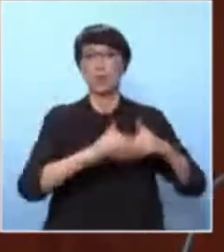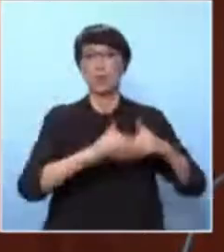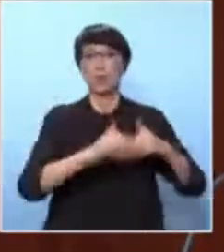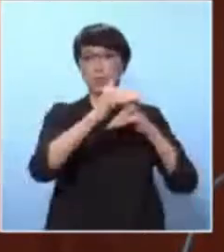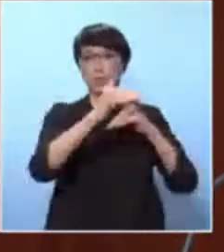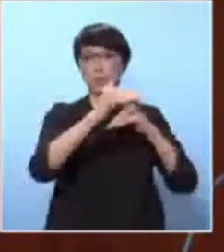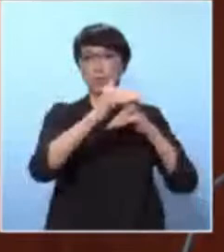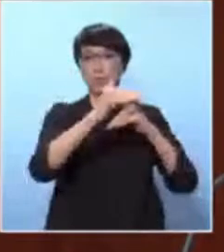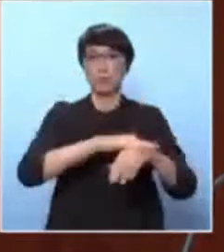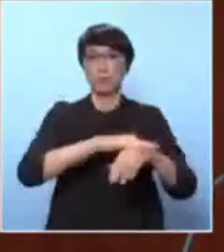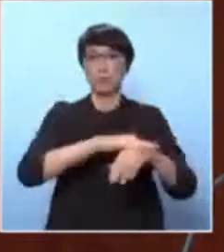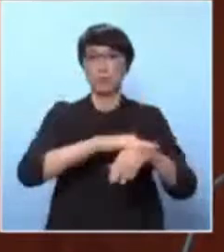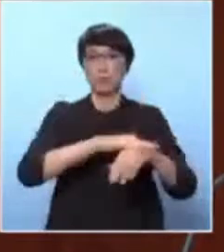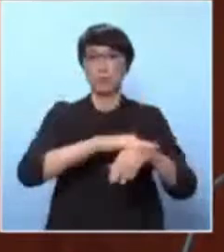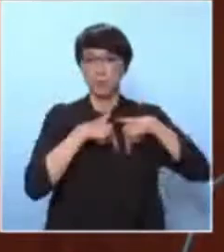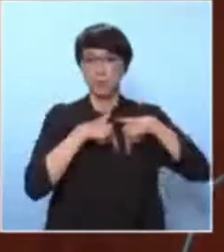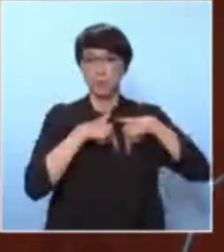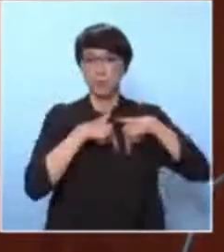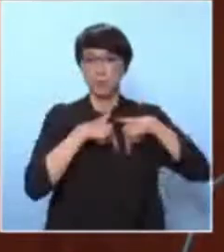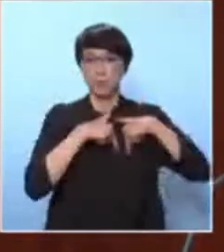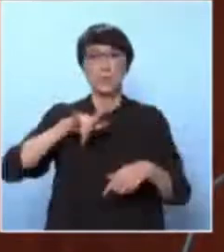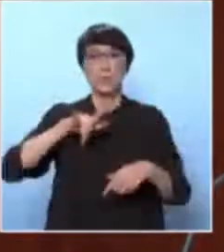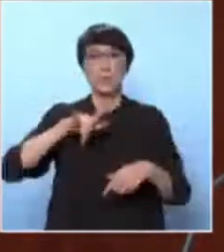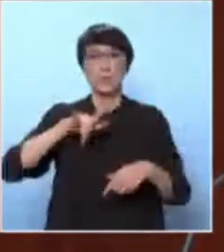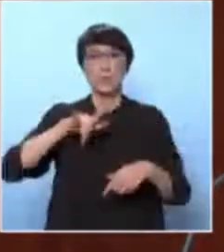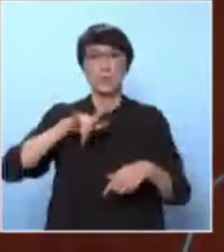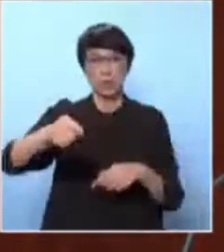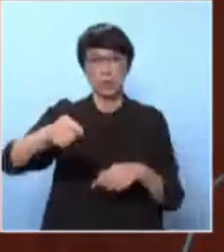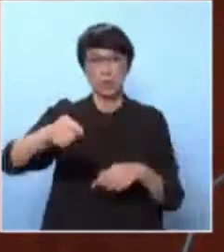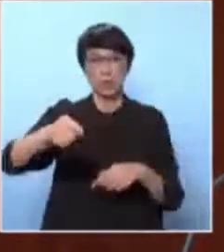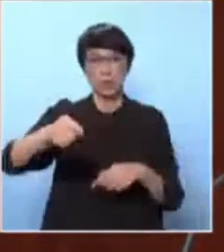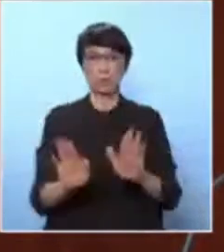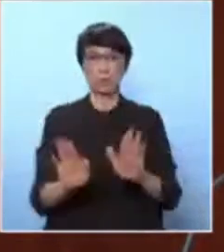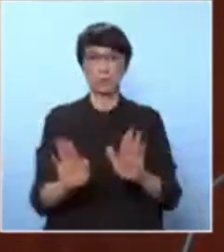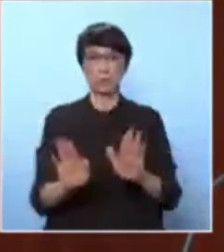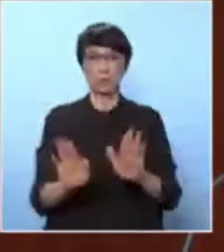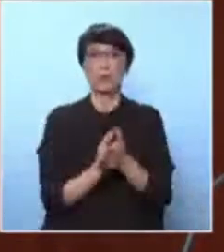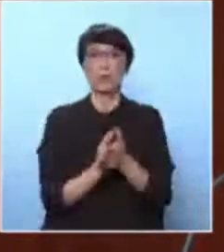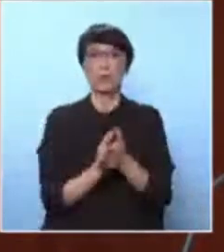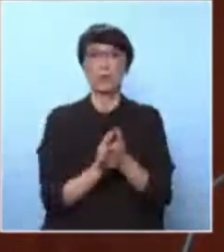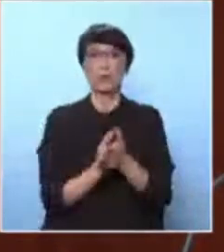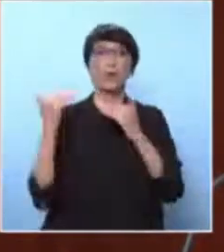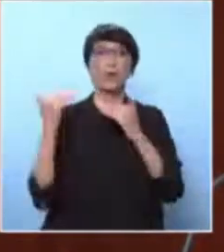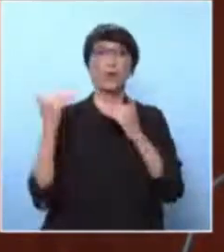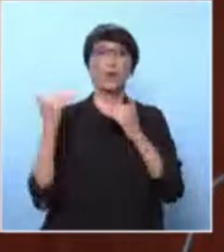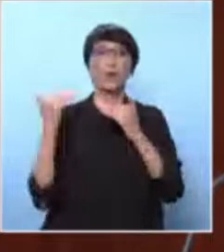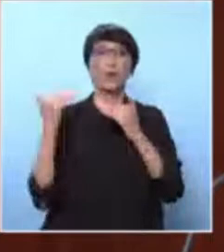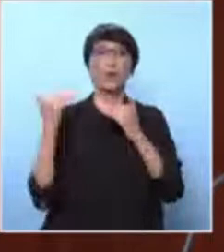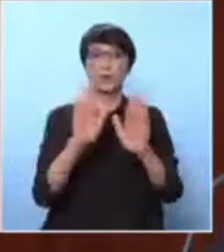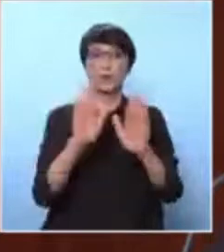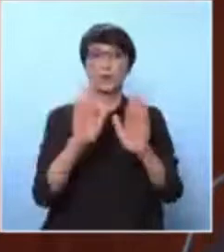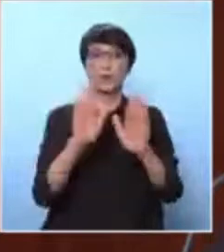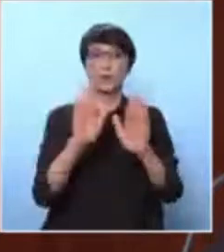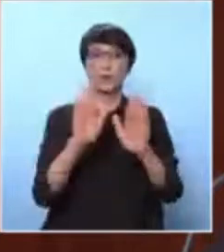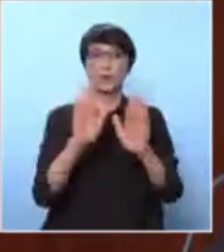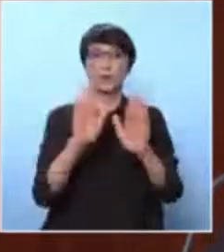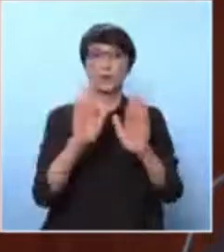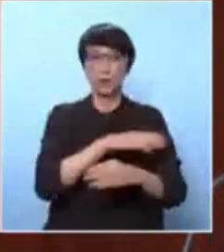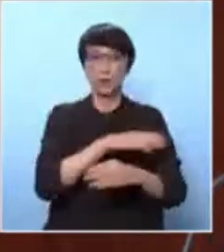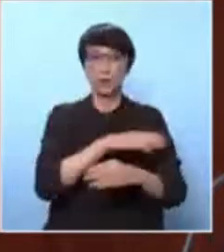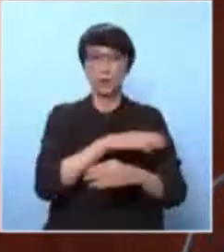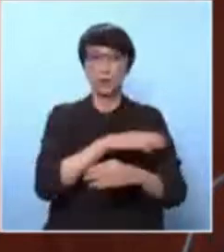Smart Airport, for developing core passenger and cargo transport services. We will, 1. Open